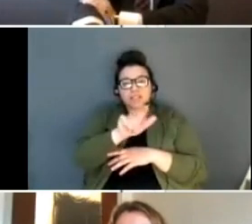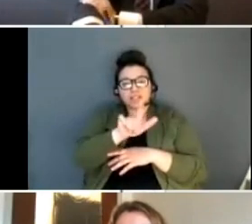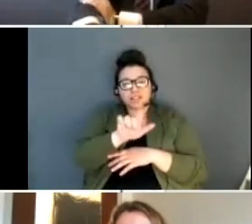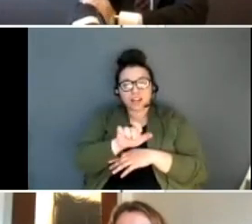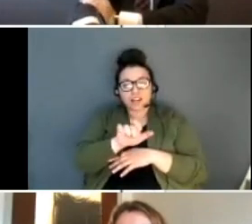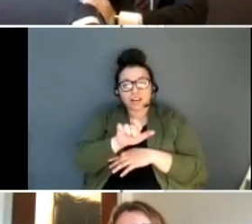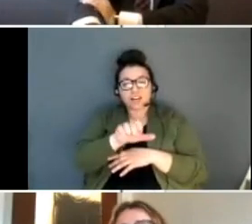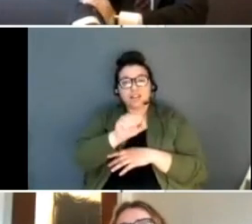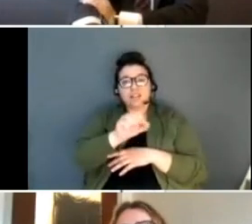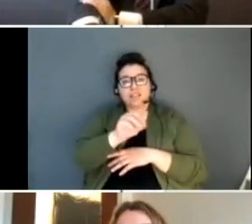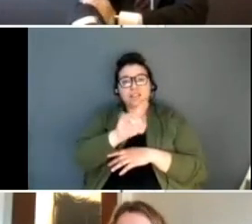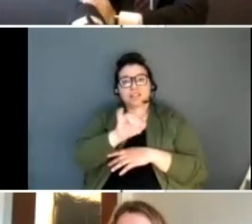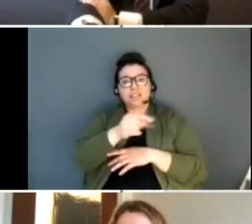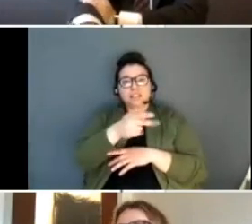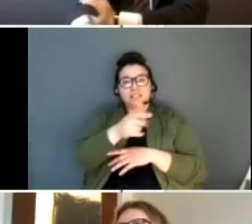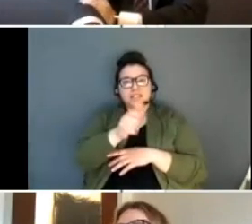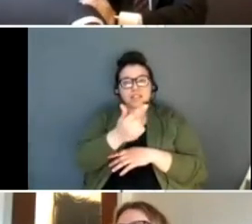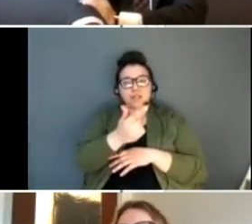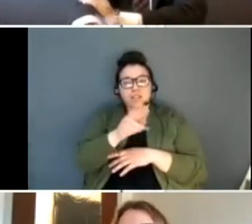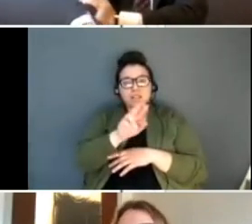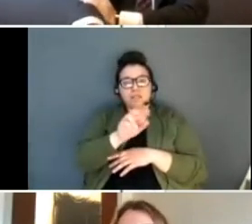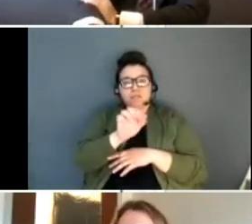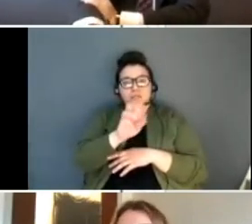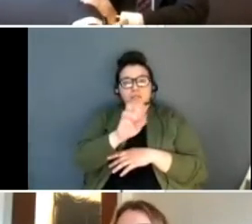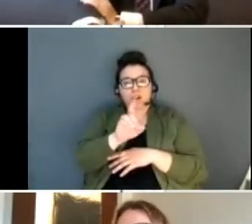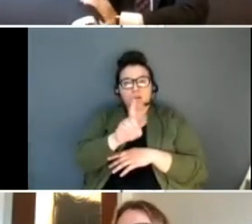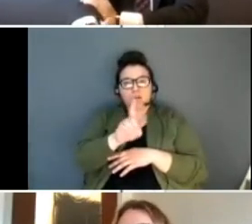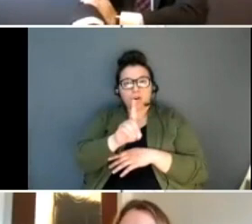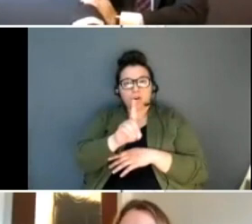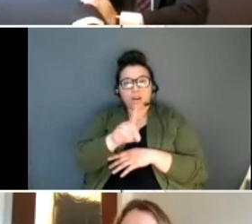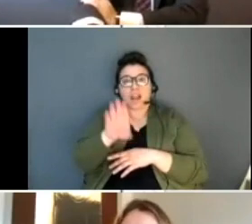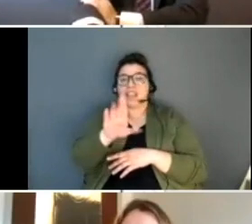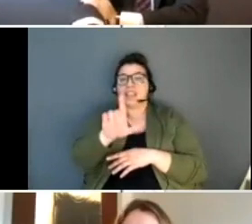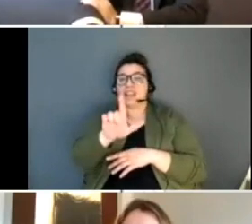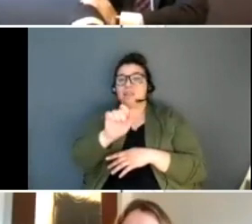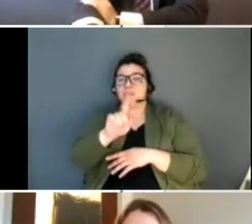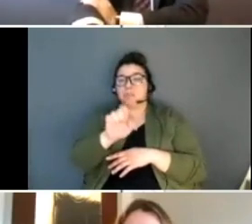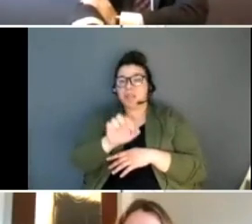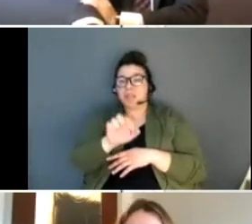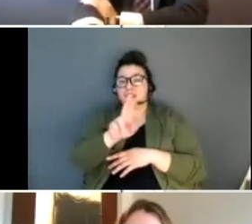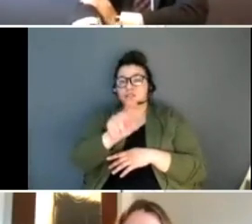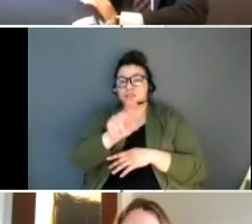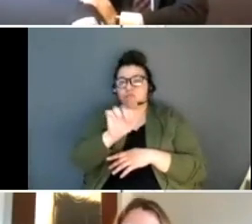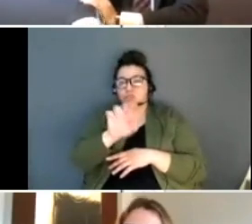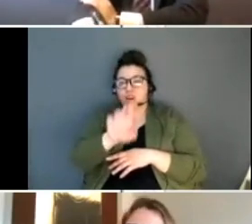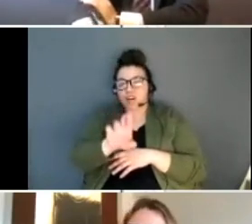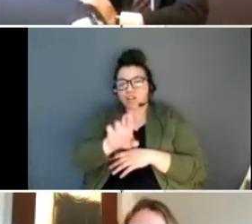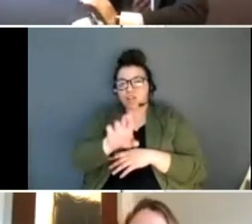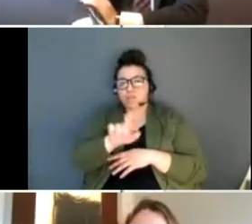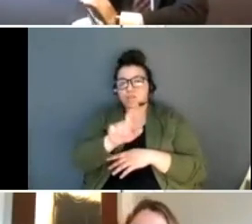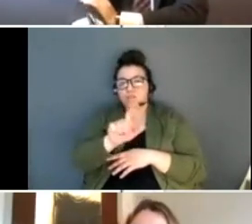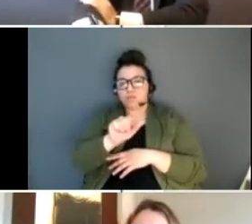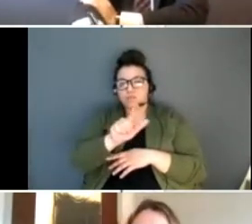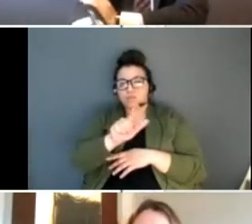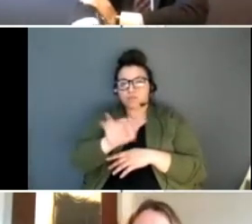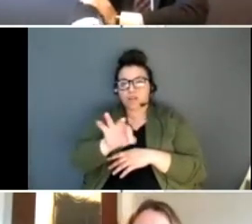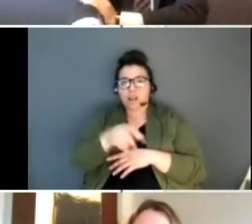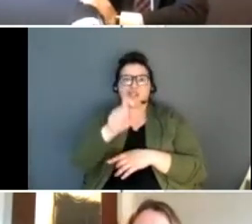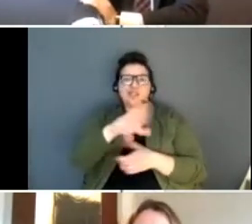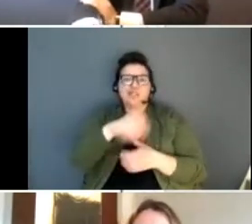2049. Oh, okay. I should have included that one too. I know, it's like, yeah, it's a good one. So he's going to talk about how movies get